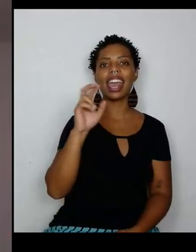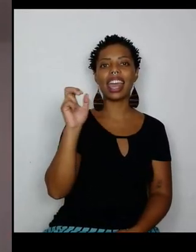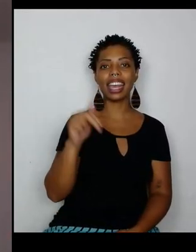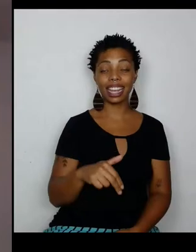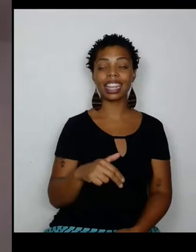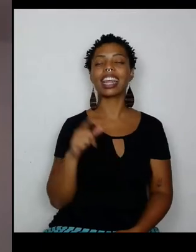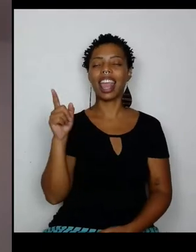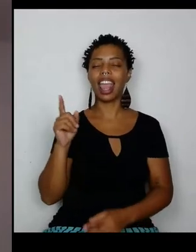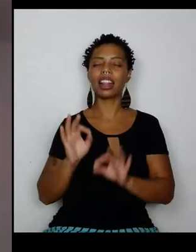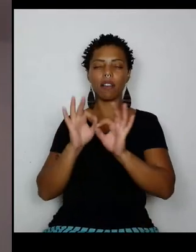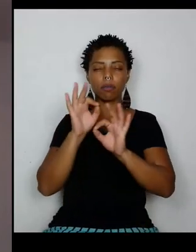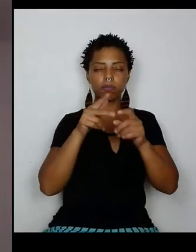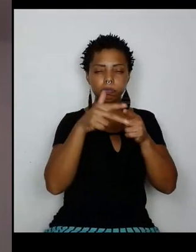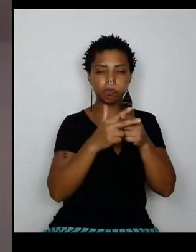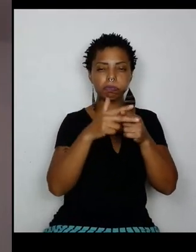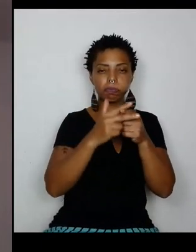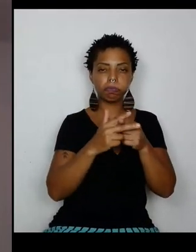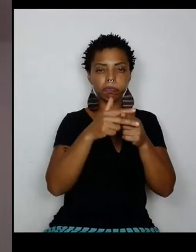gali